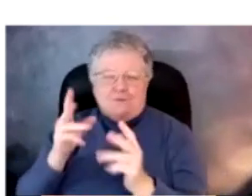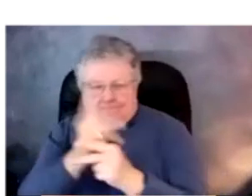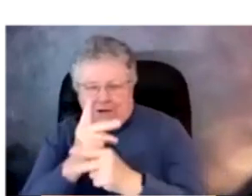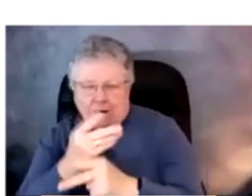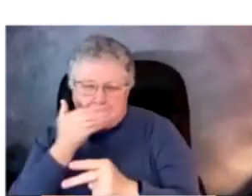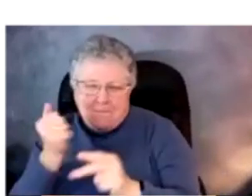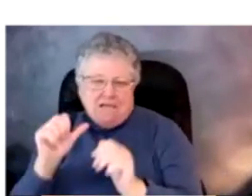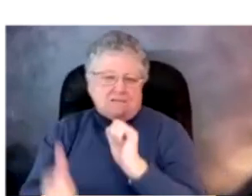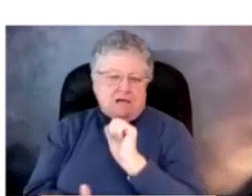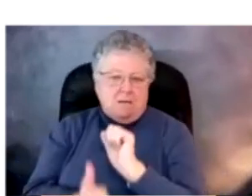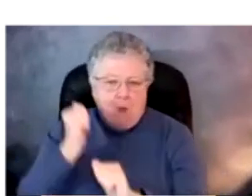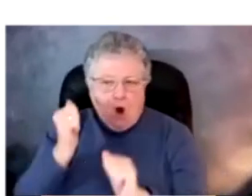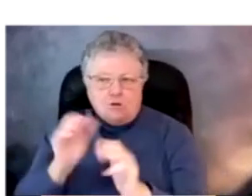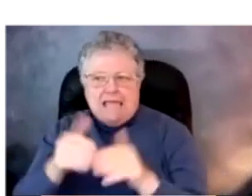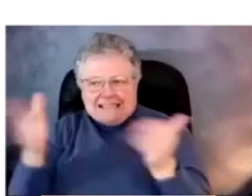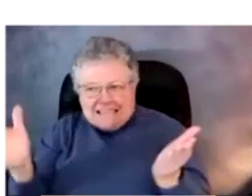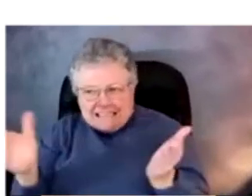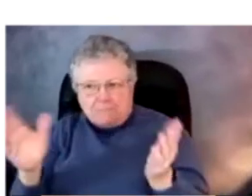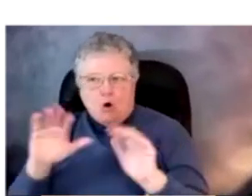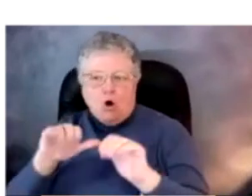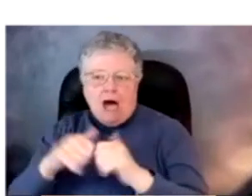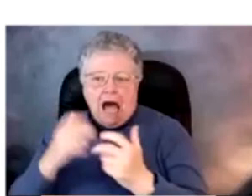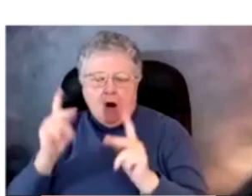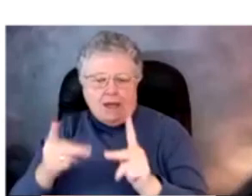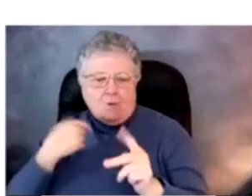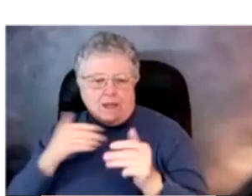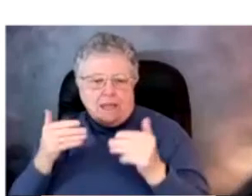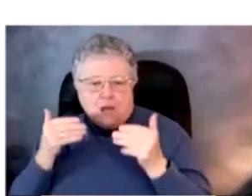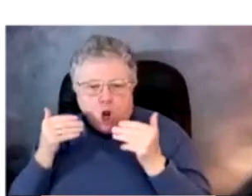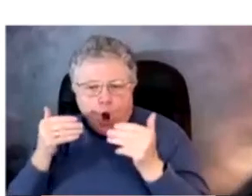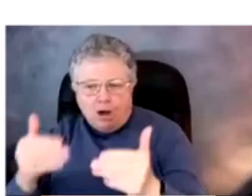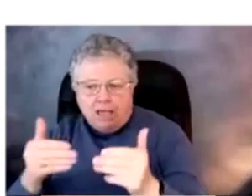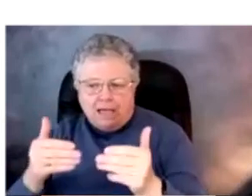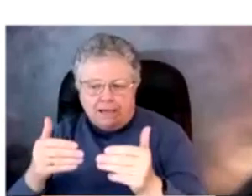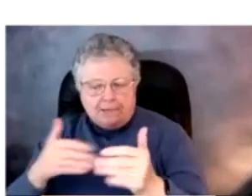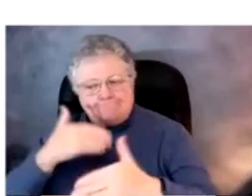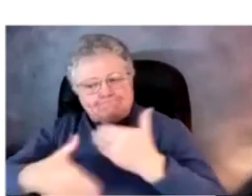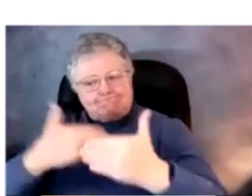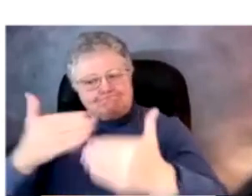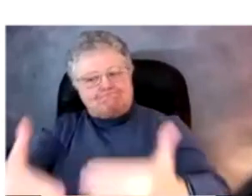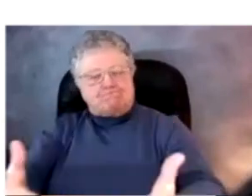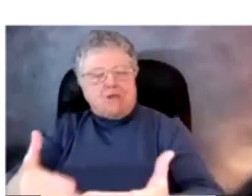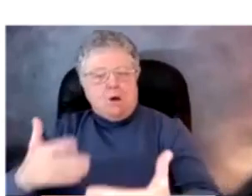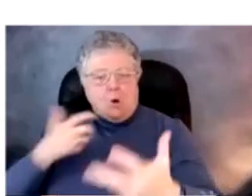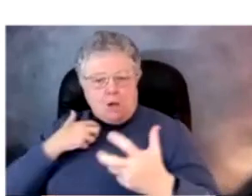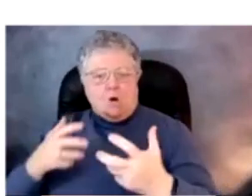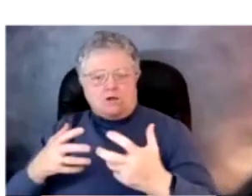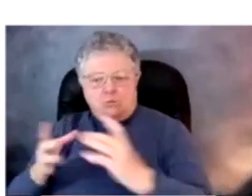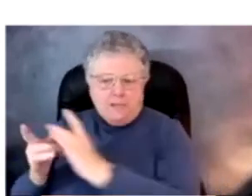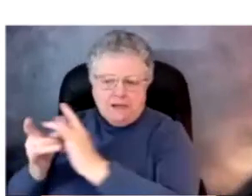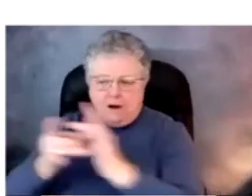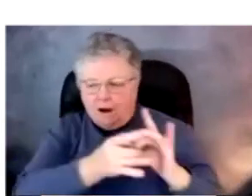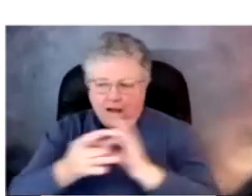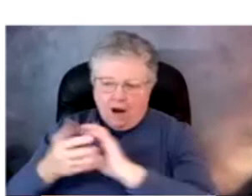it. How is it that this group wants to move forward? We're trying to be as collaborative and inclusive as possible. So sometimes that